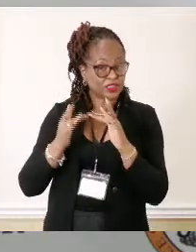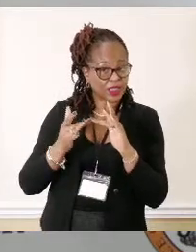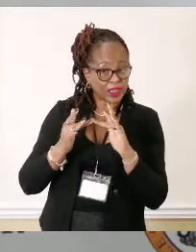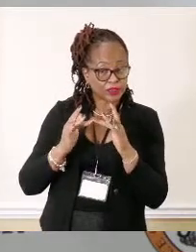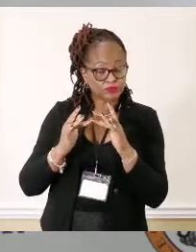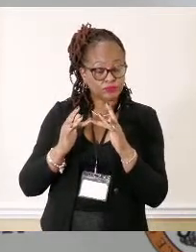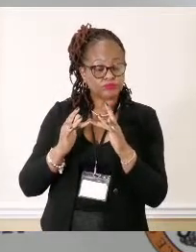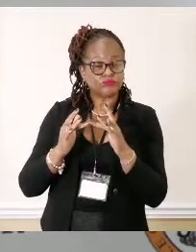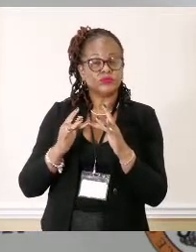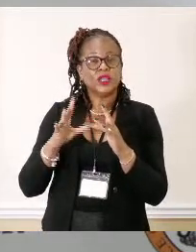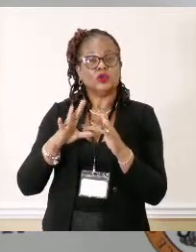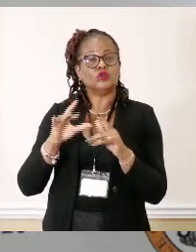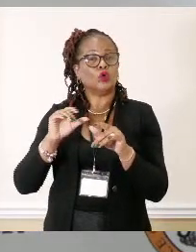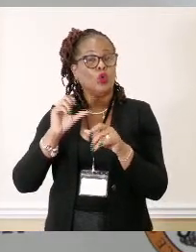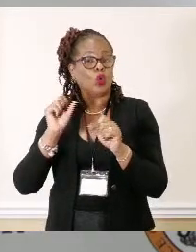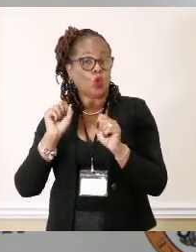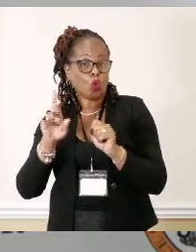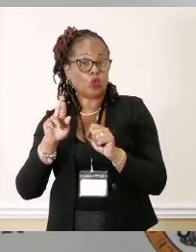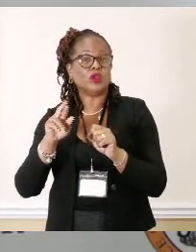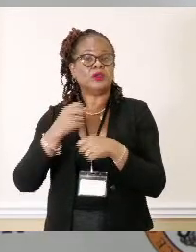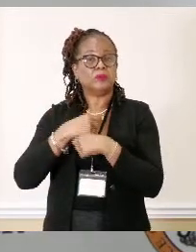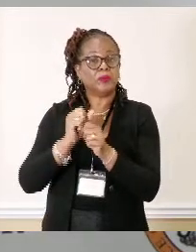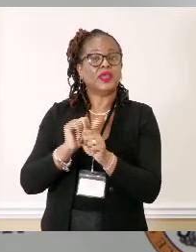make an appointment online.